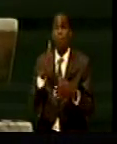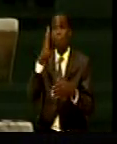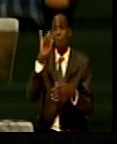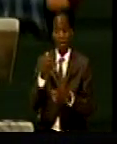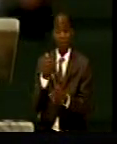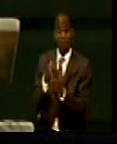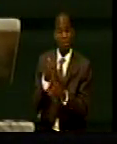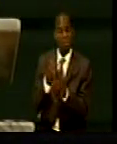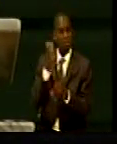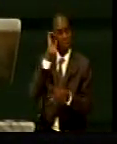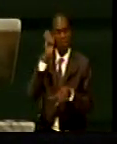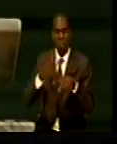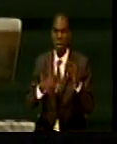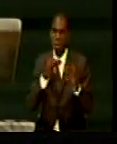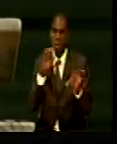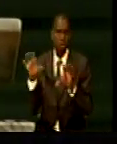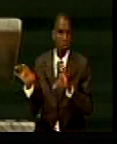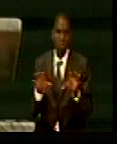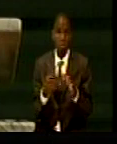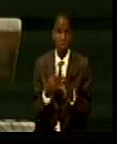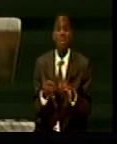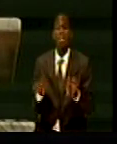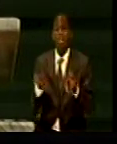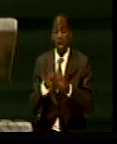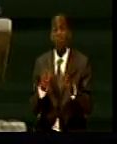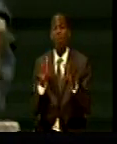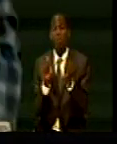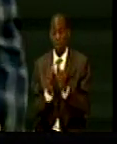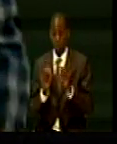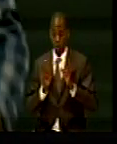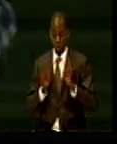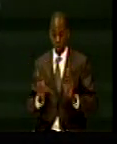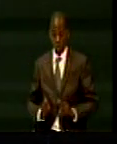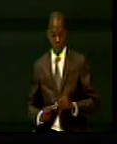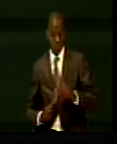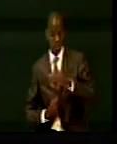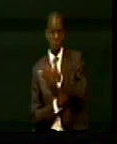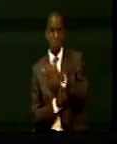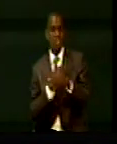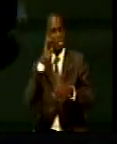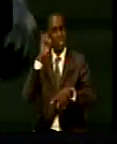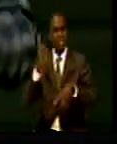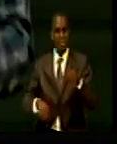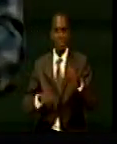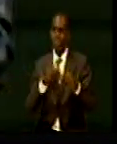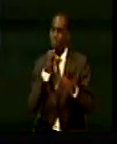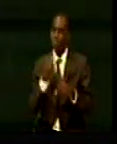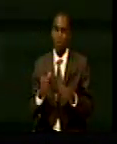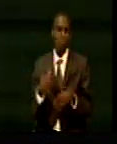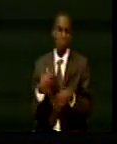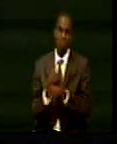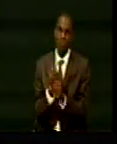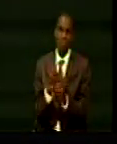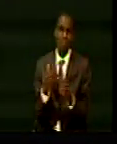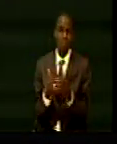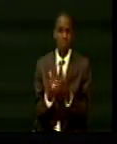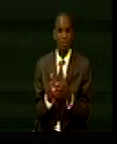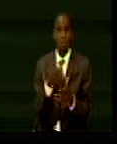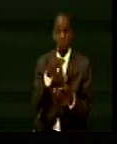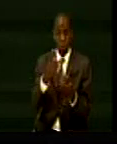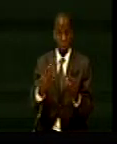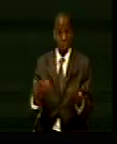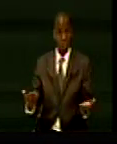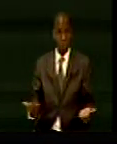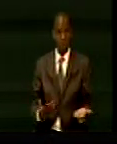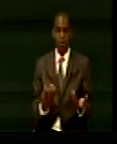it. Even with human support, he cannot make it. And you, as you come today, you have come to the right place, because